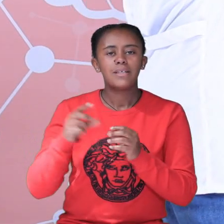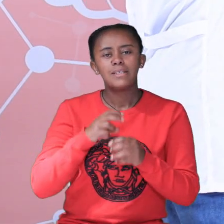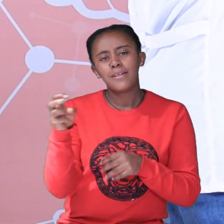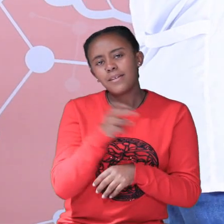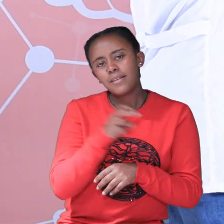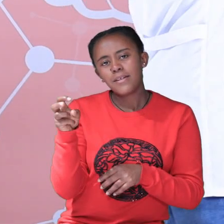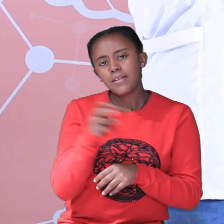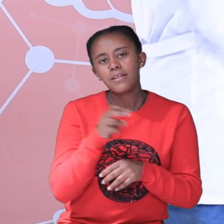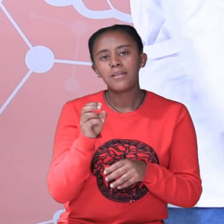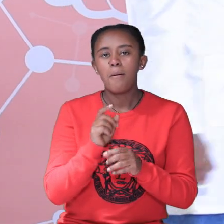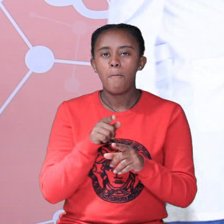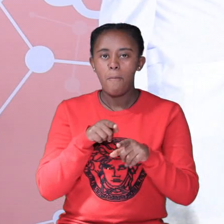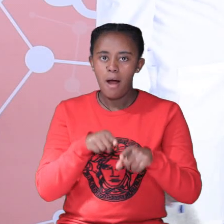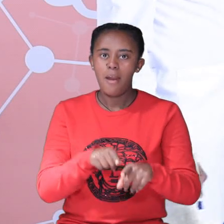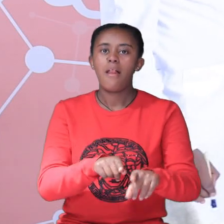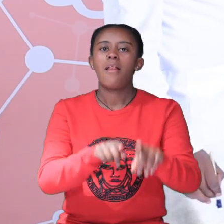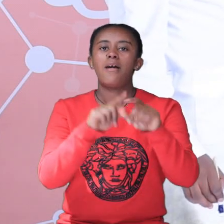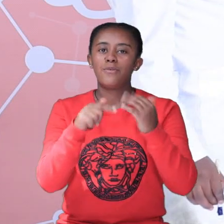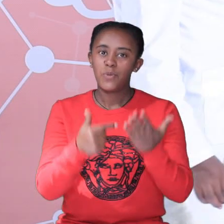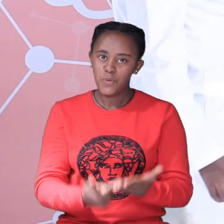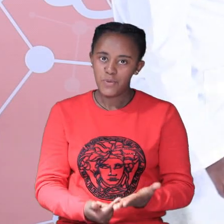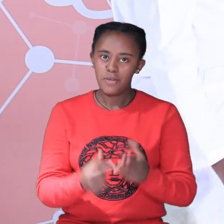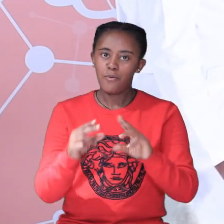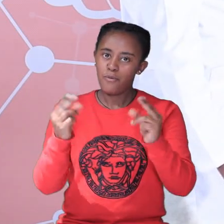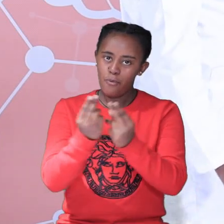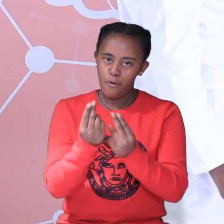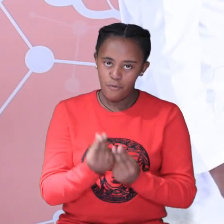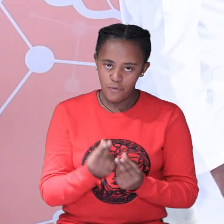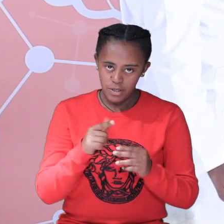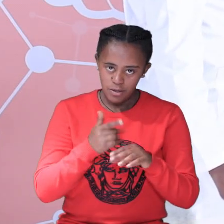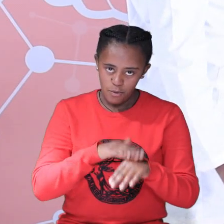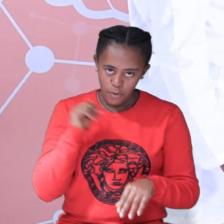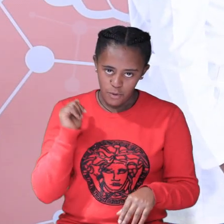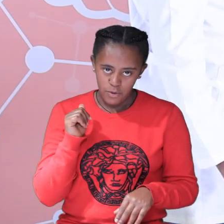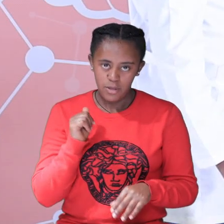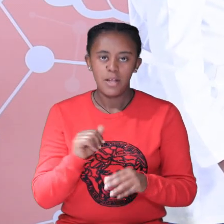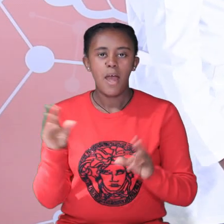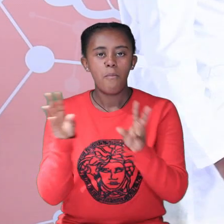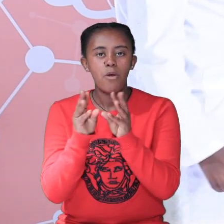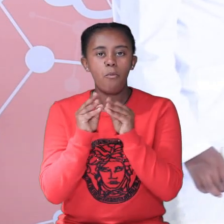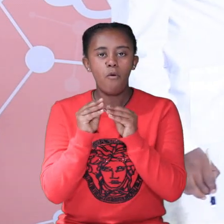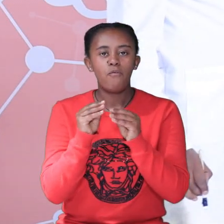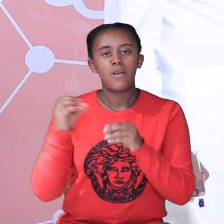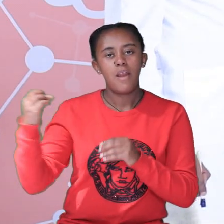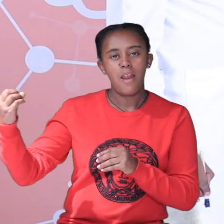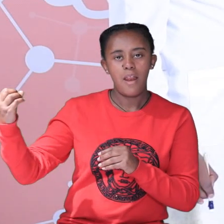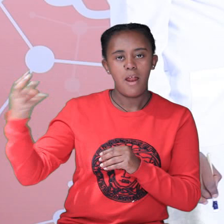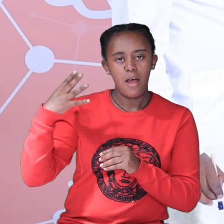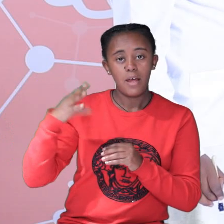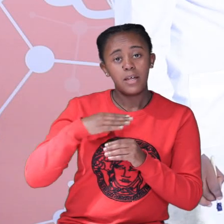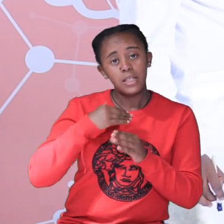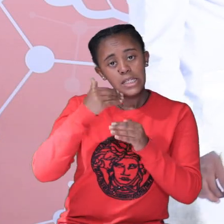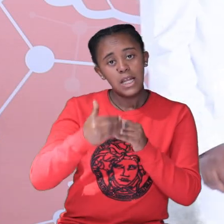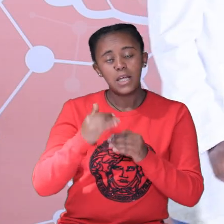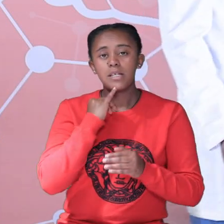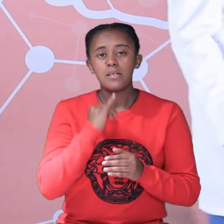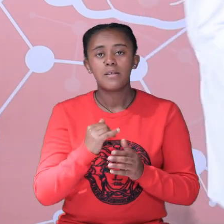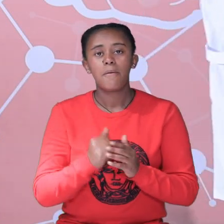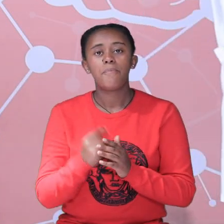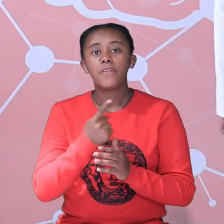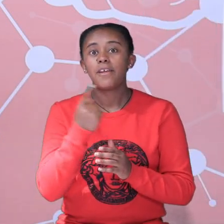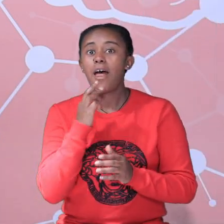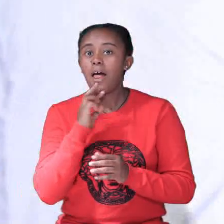travels in parallel. So this is a group of rays is called a beam of light. And the next is